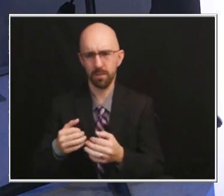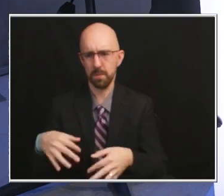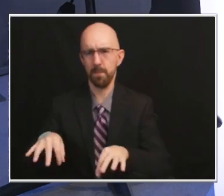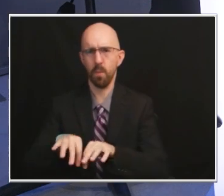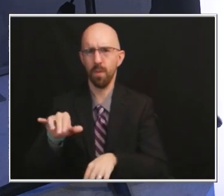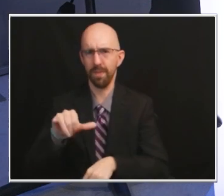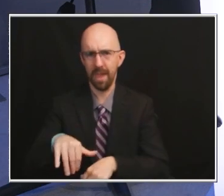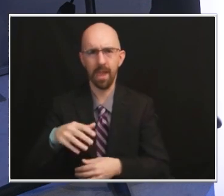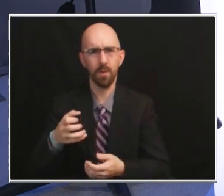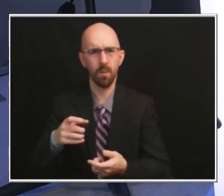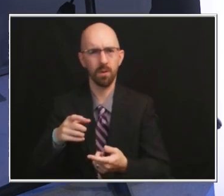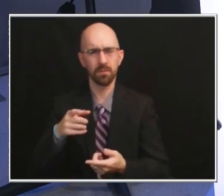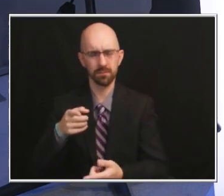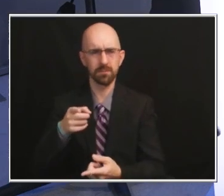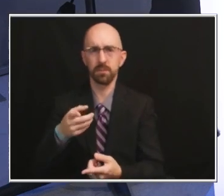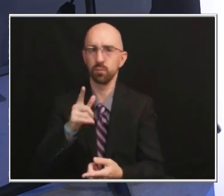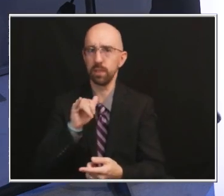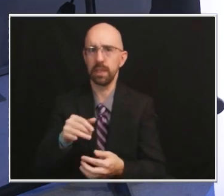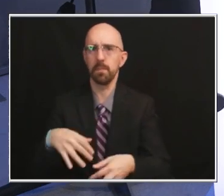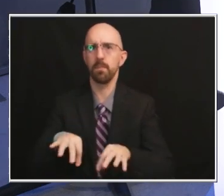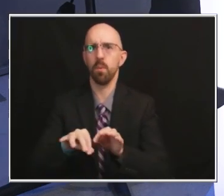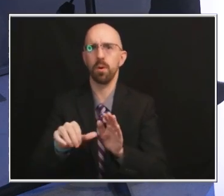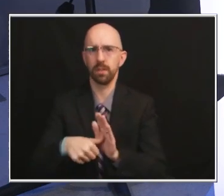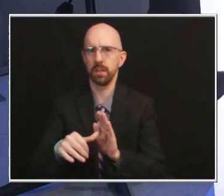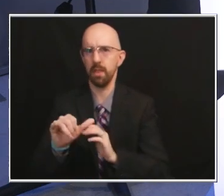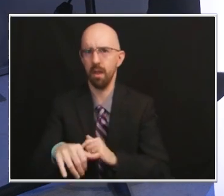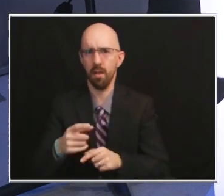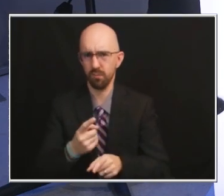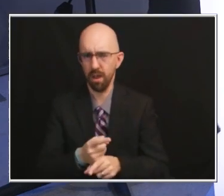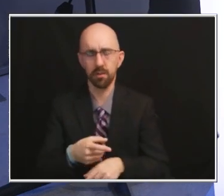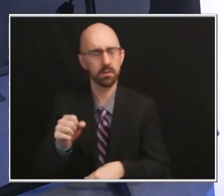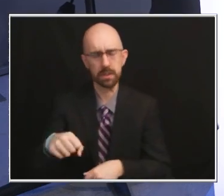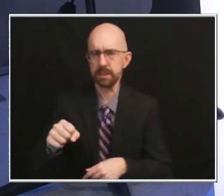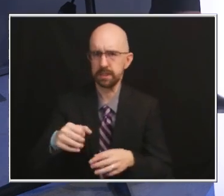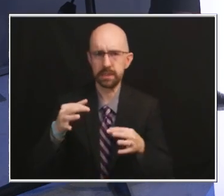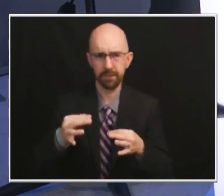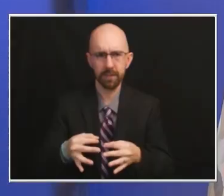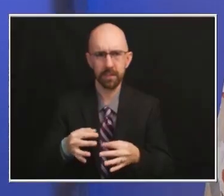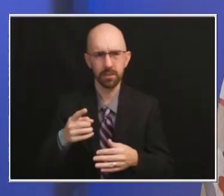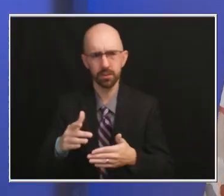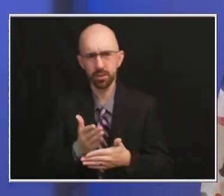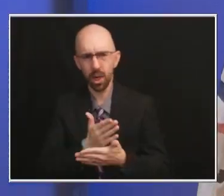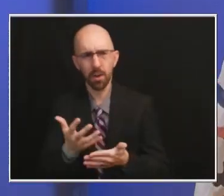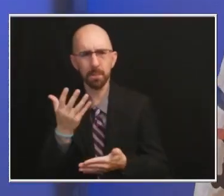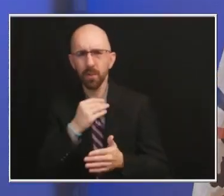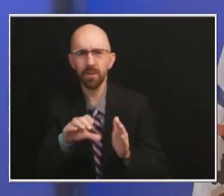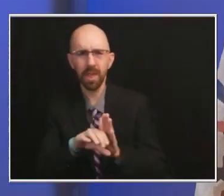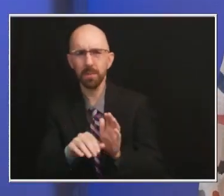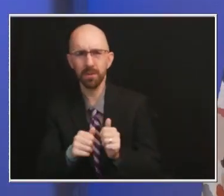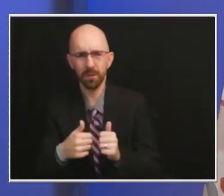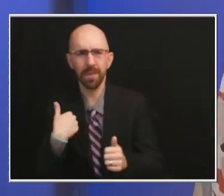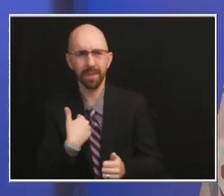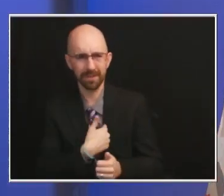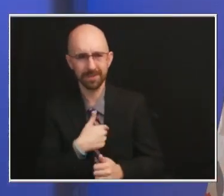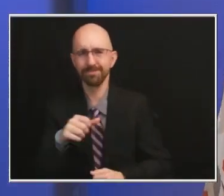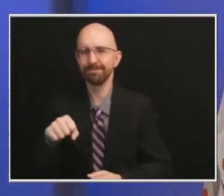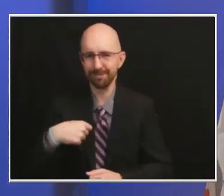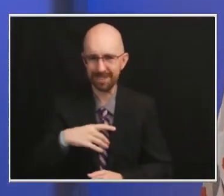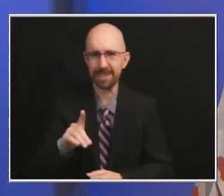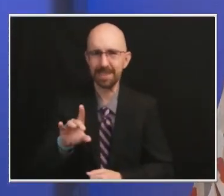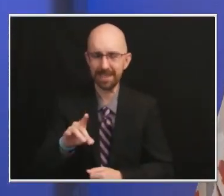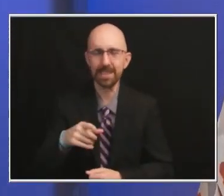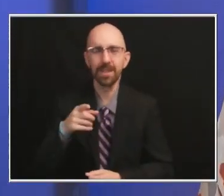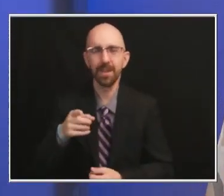really important to you. Oh, it absolutely was. And you shared some beautiful images with us. So I did. Those. So it's so